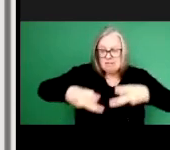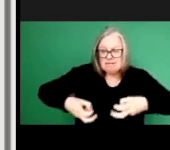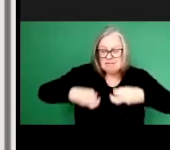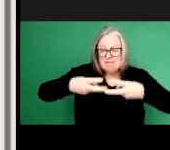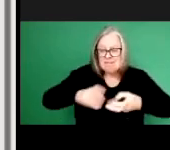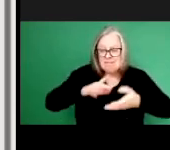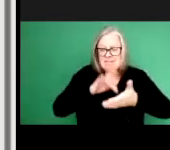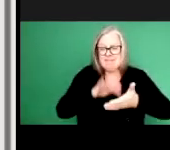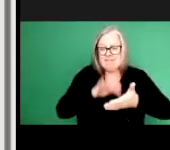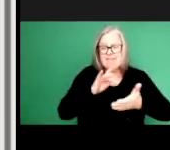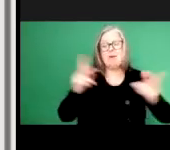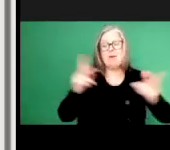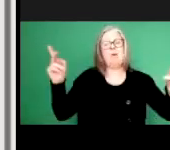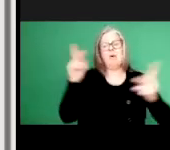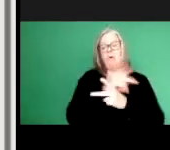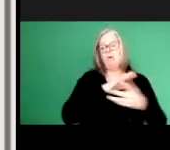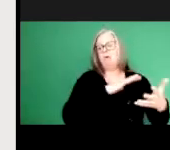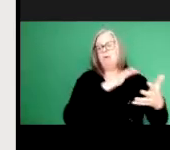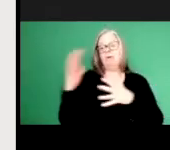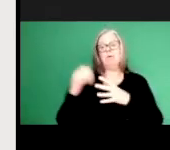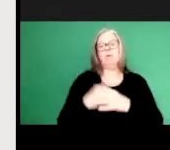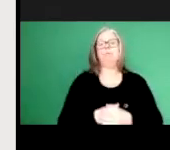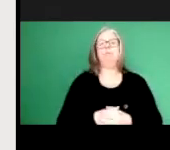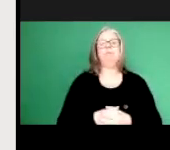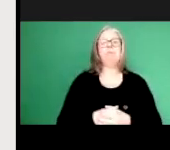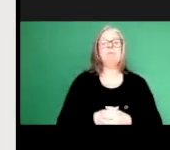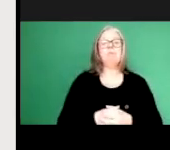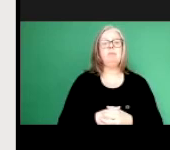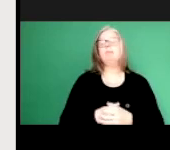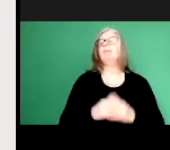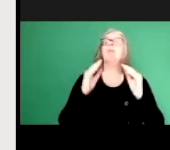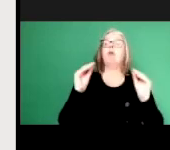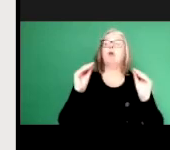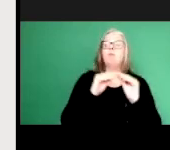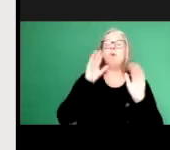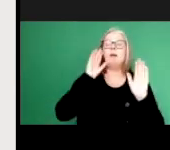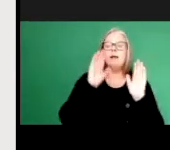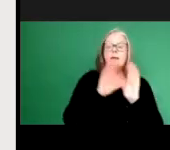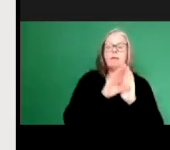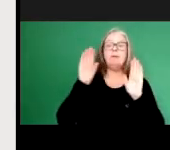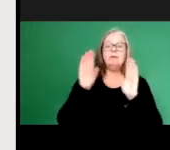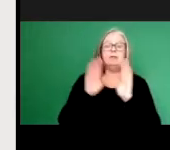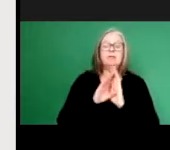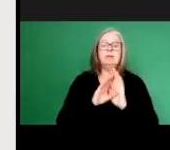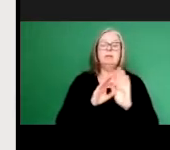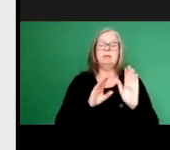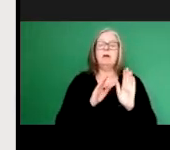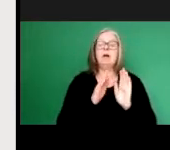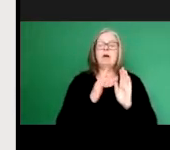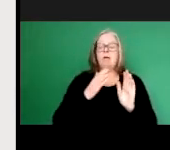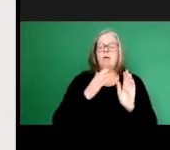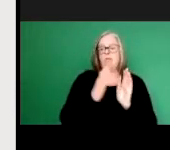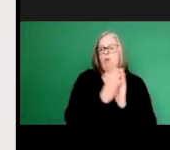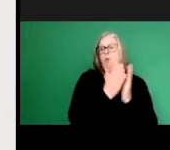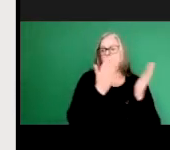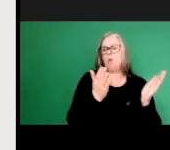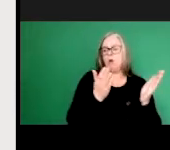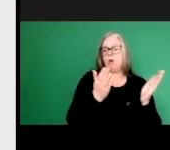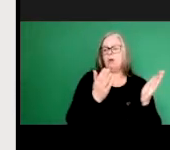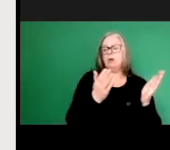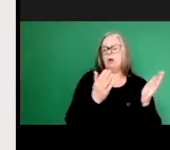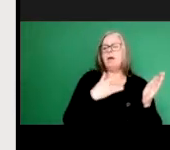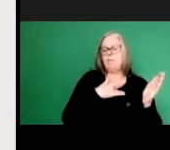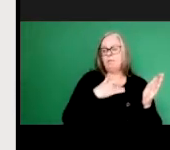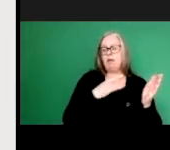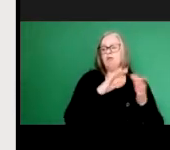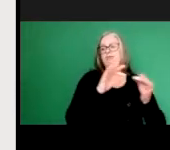these are, um, me see, these are some more images, um, from the book that I talk about in the third chapter on